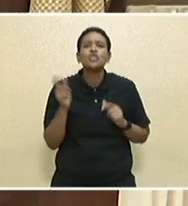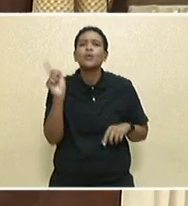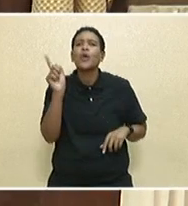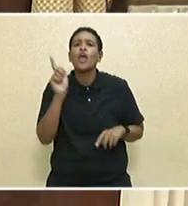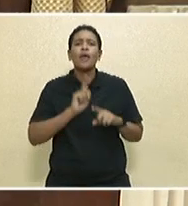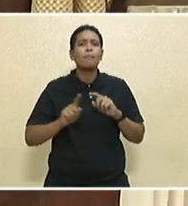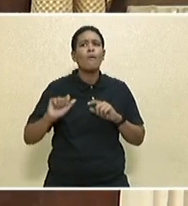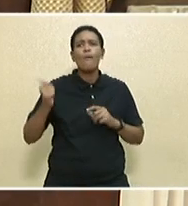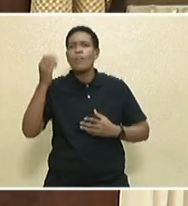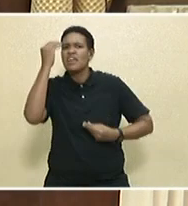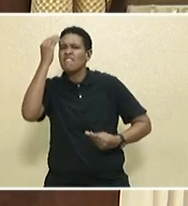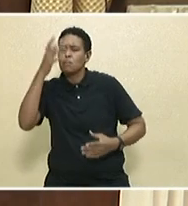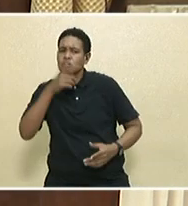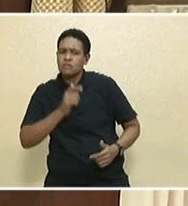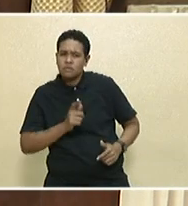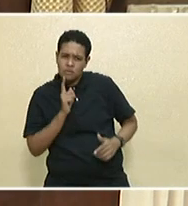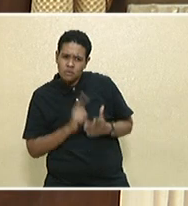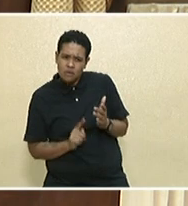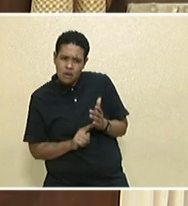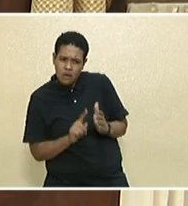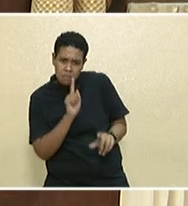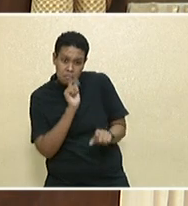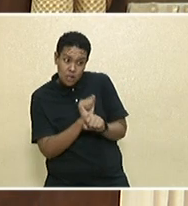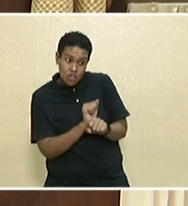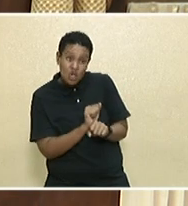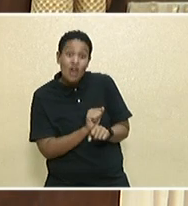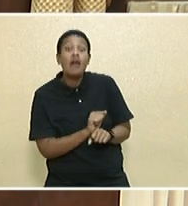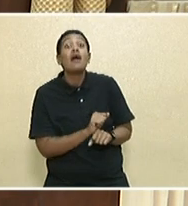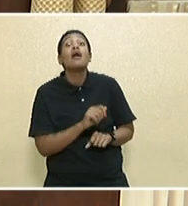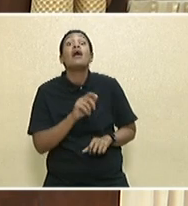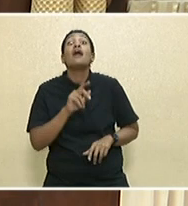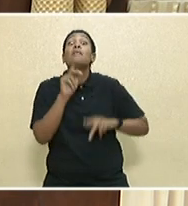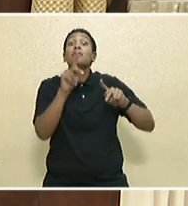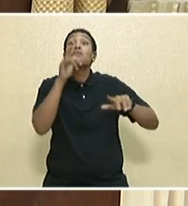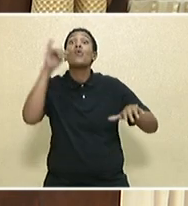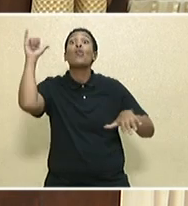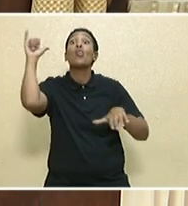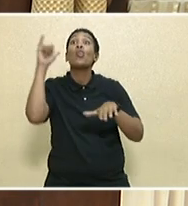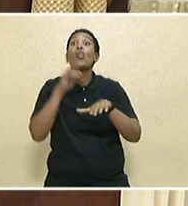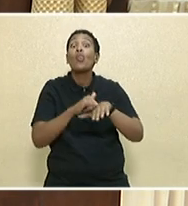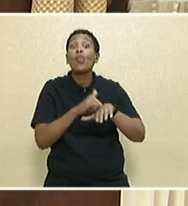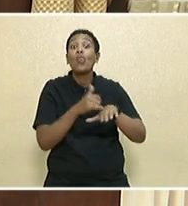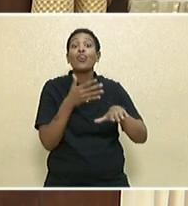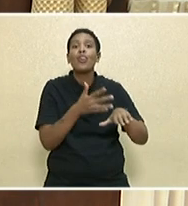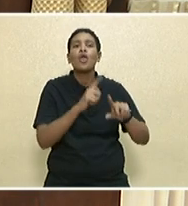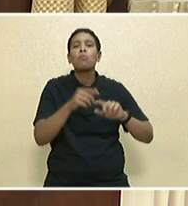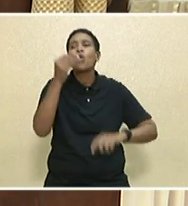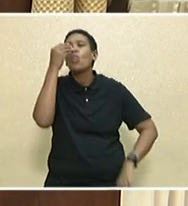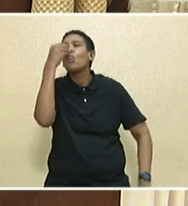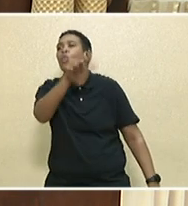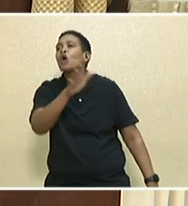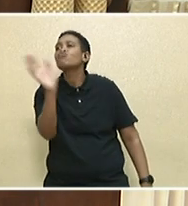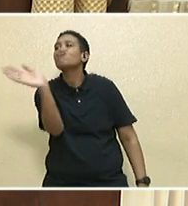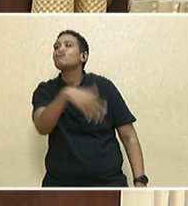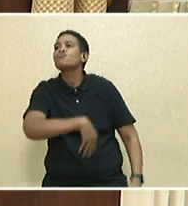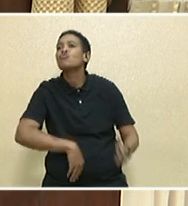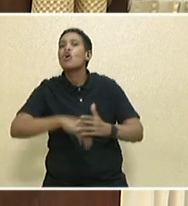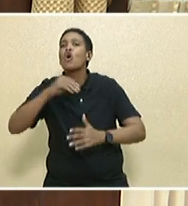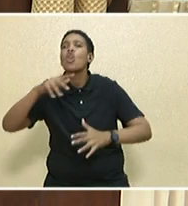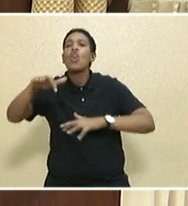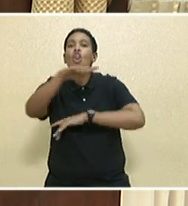other leads to find persons who have come into the island and who are not quarantining. So we will be